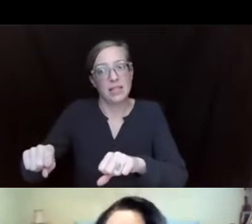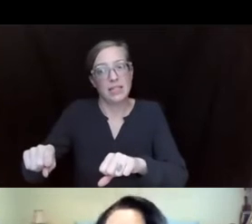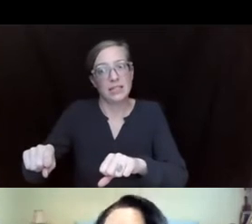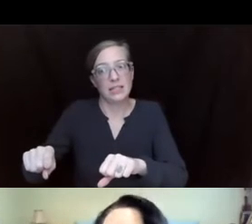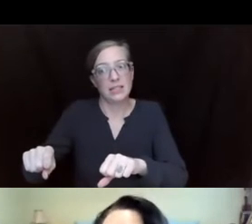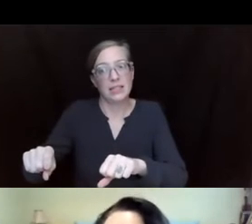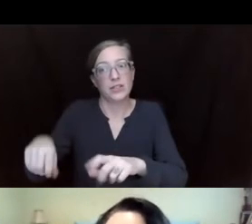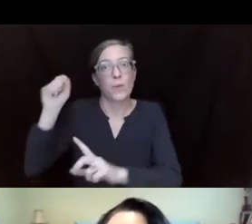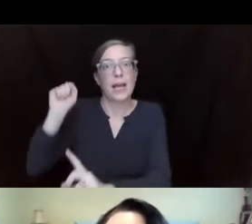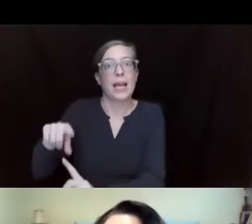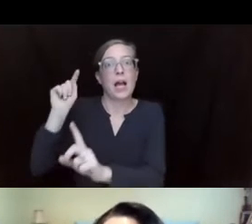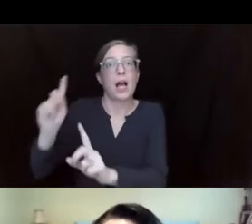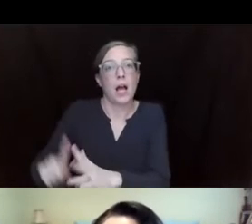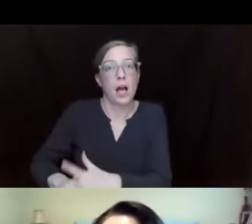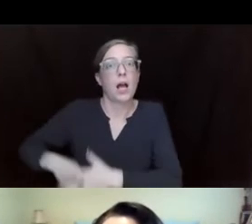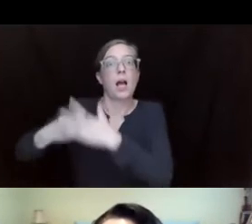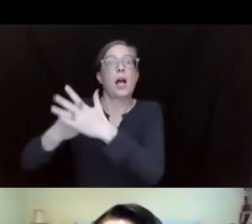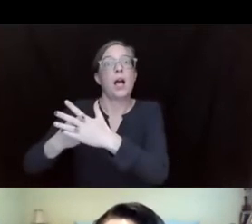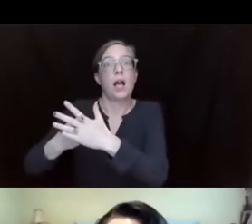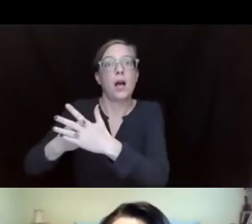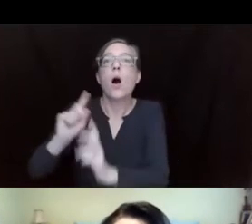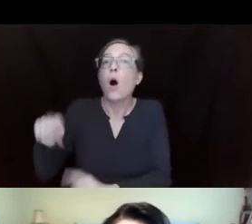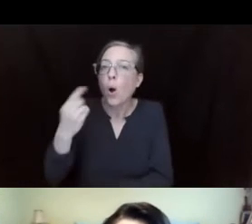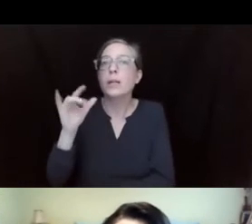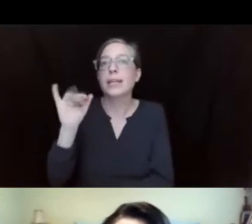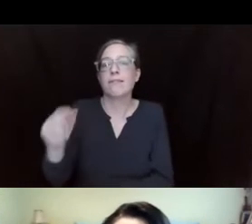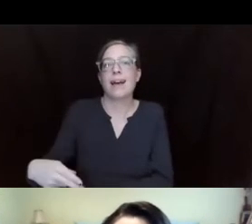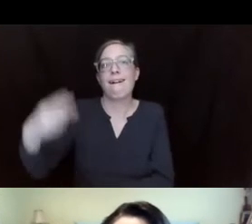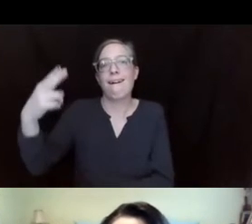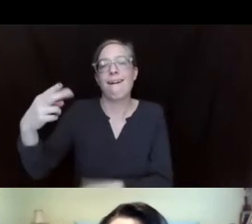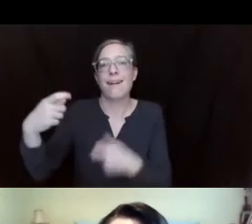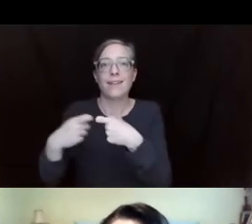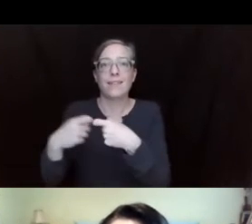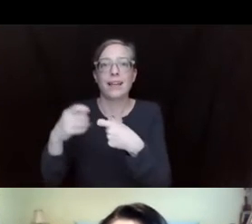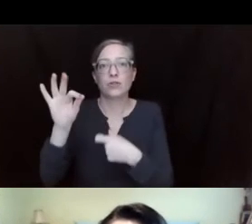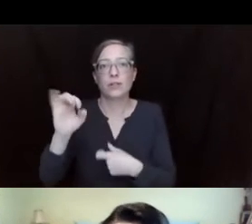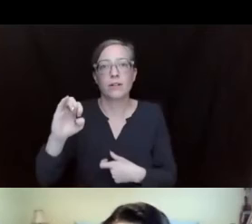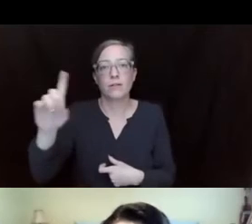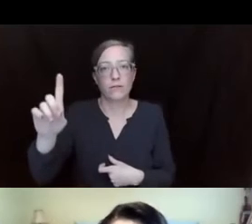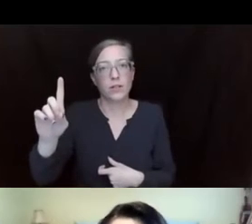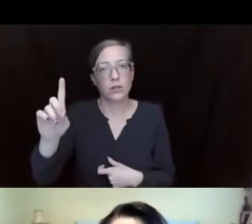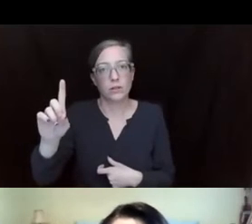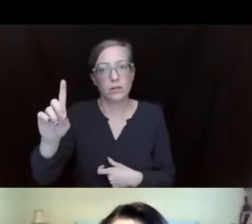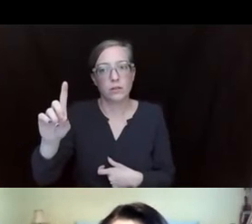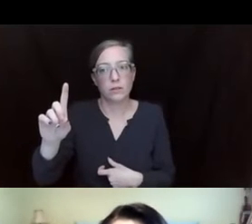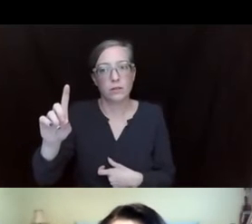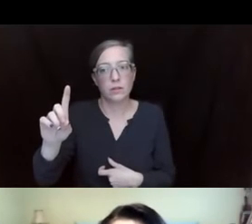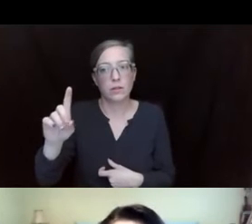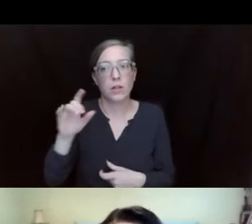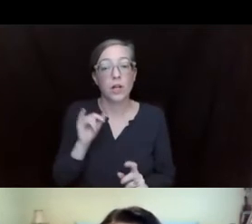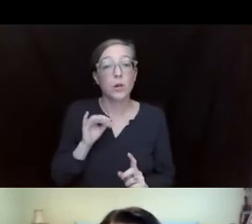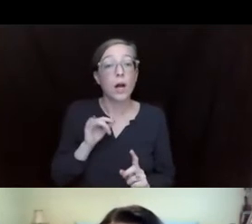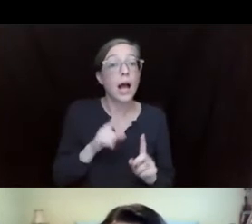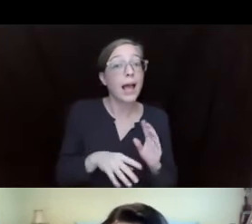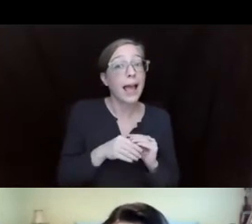awakened at high electric field magnitudes. So I'm putting those little traps in there in order to